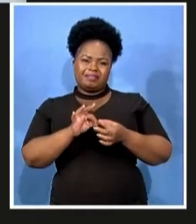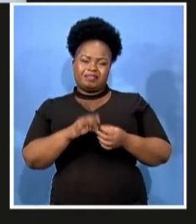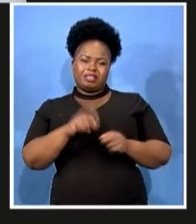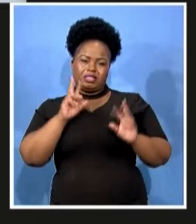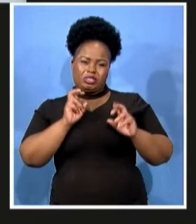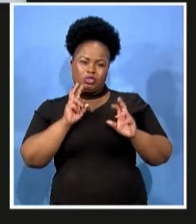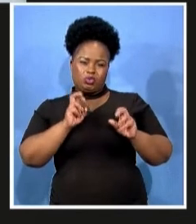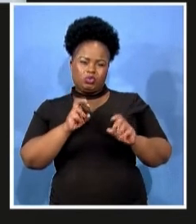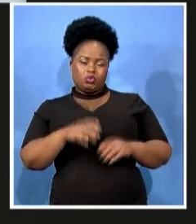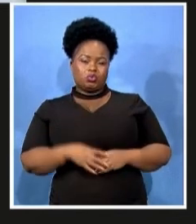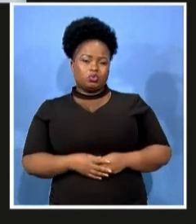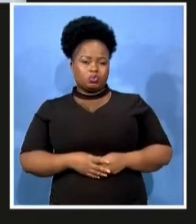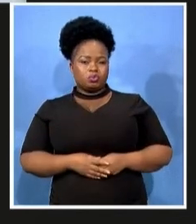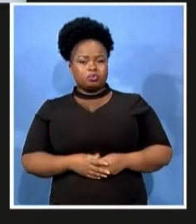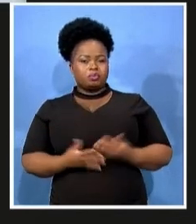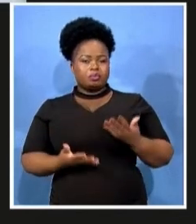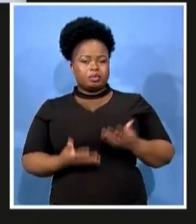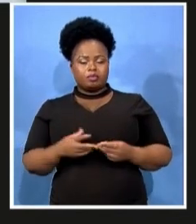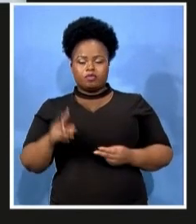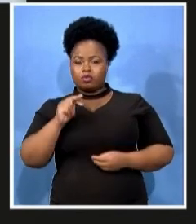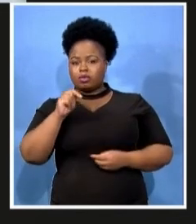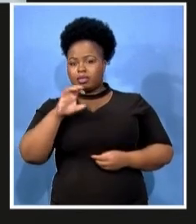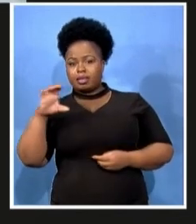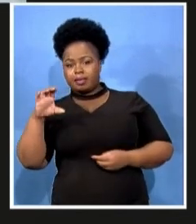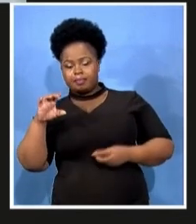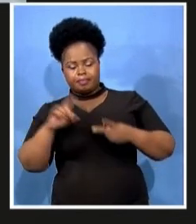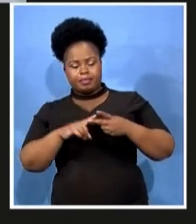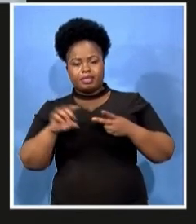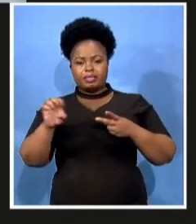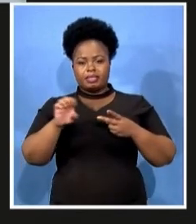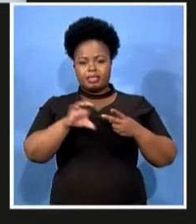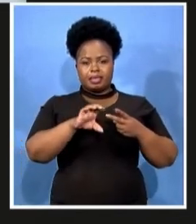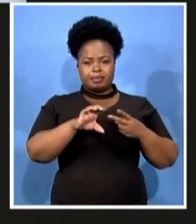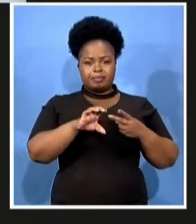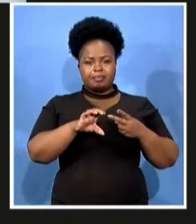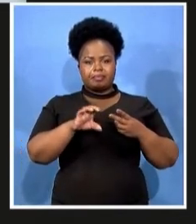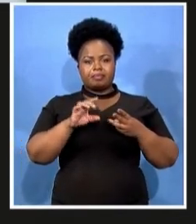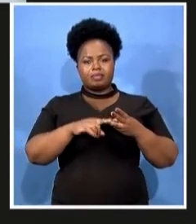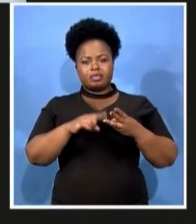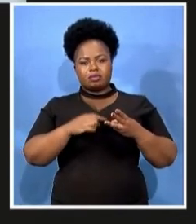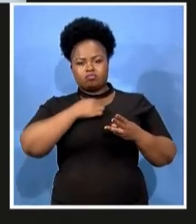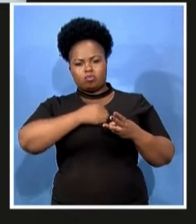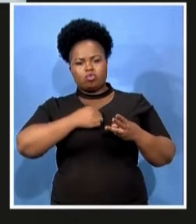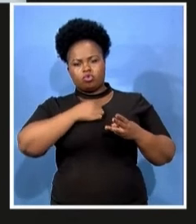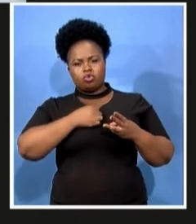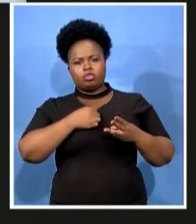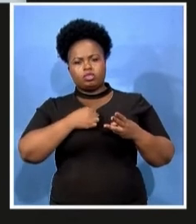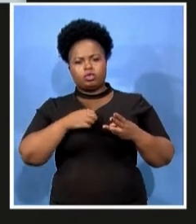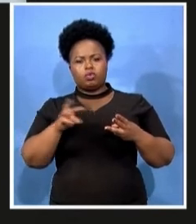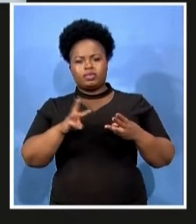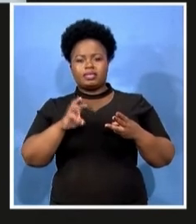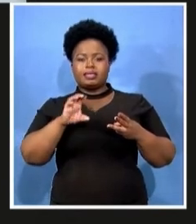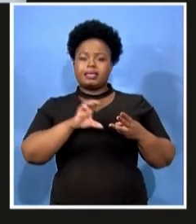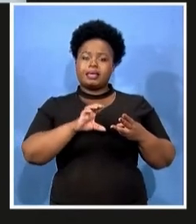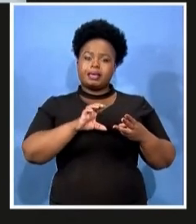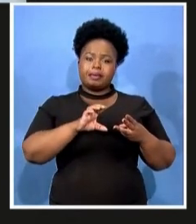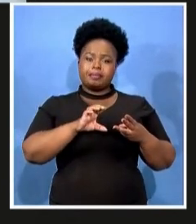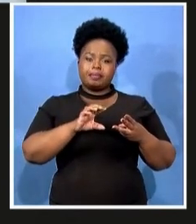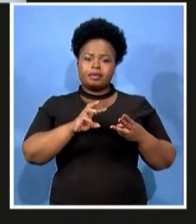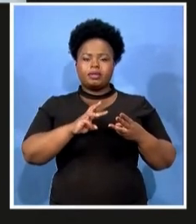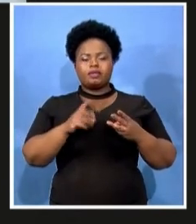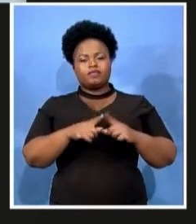Cape, the Eastern Cape, now we know there's an apology, Western Cape finishing at 11:30,